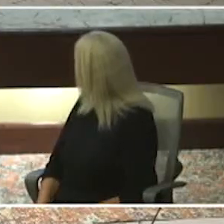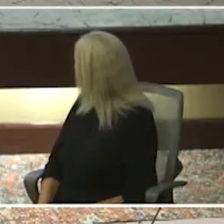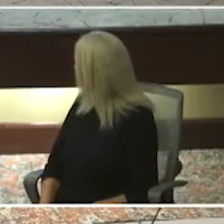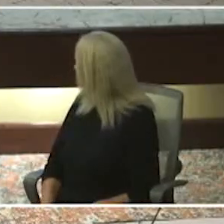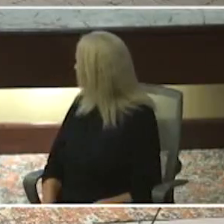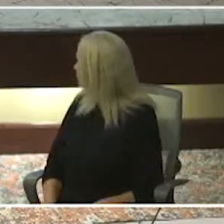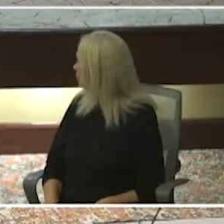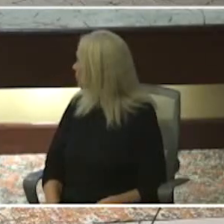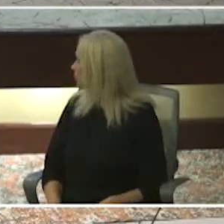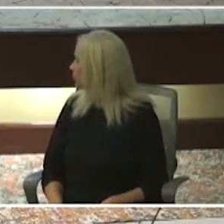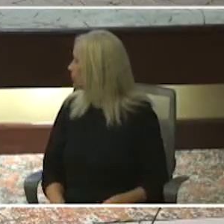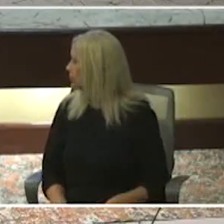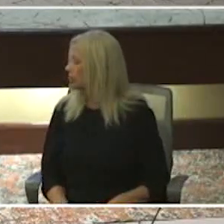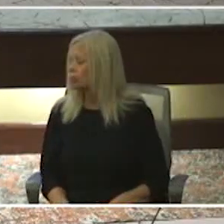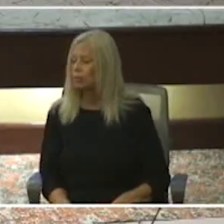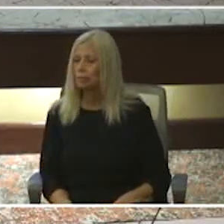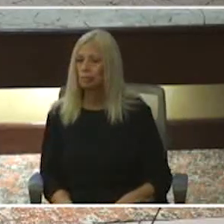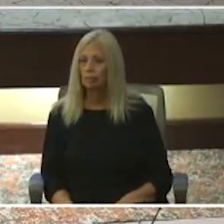Bringing up the rear.